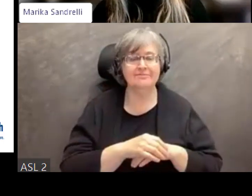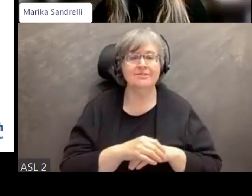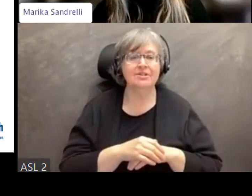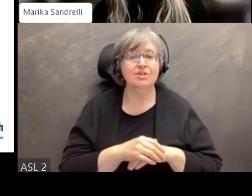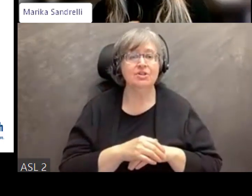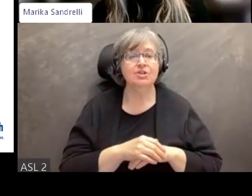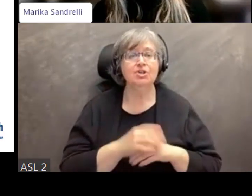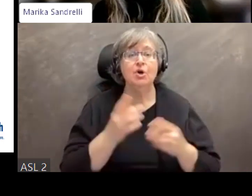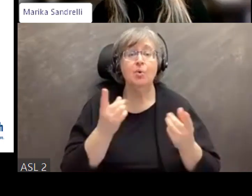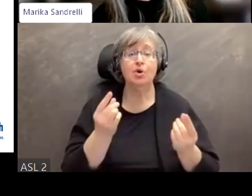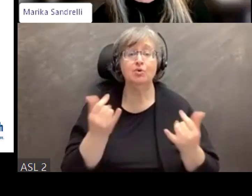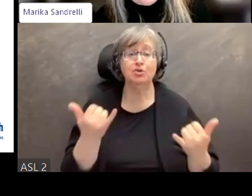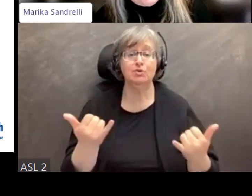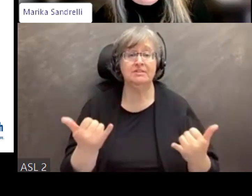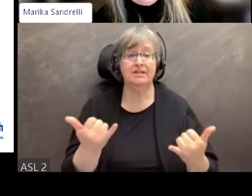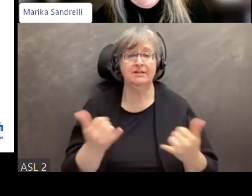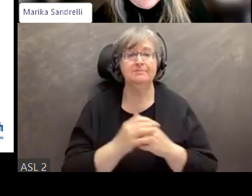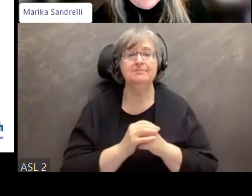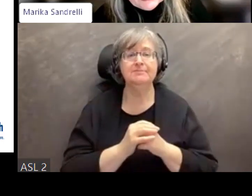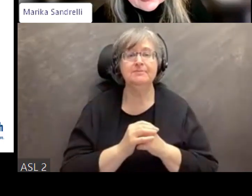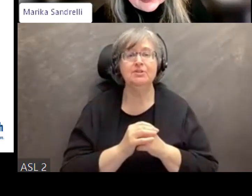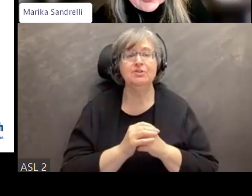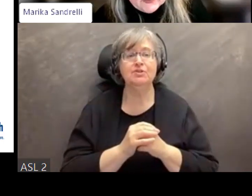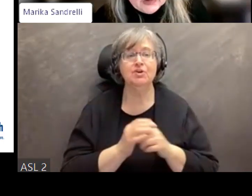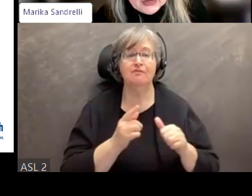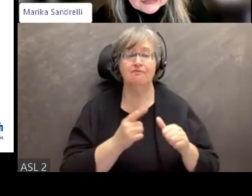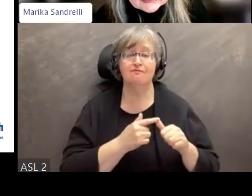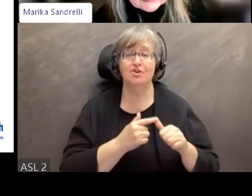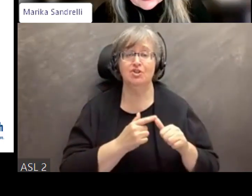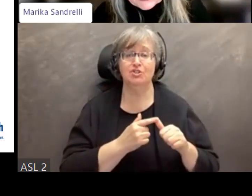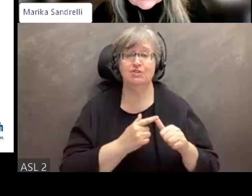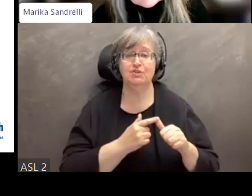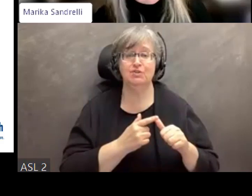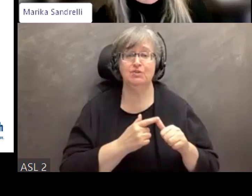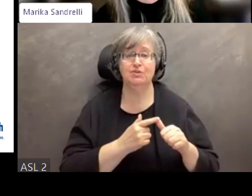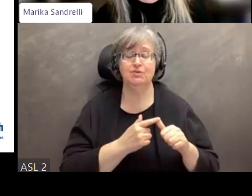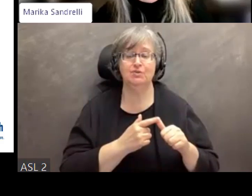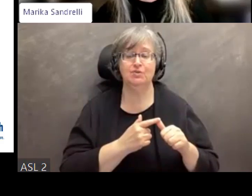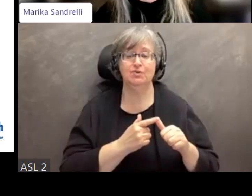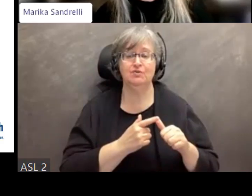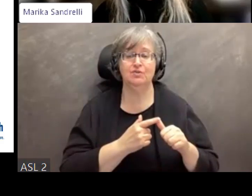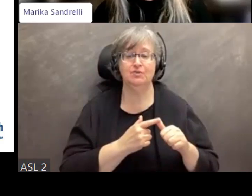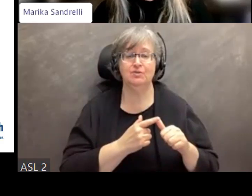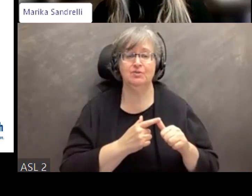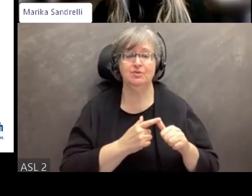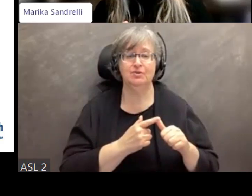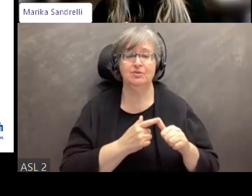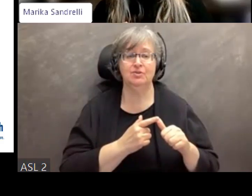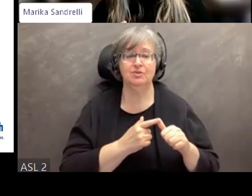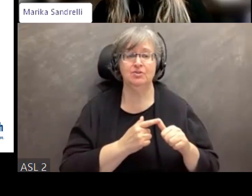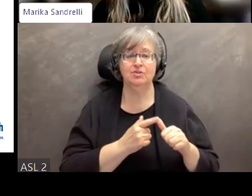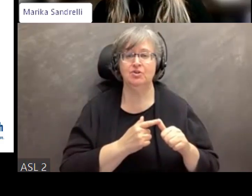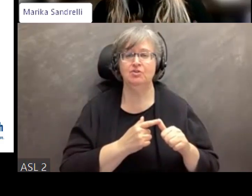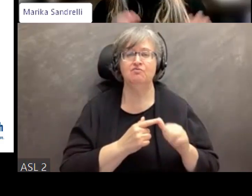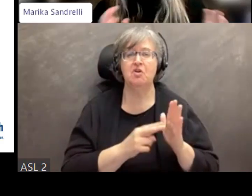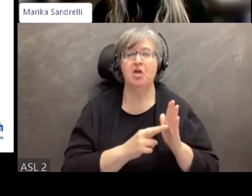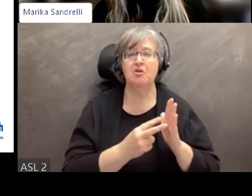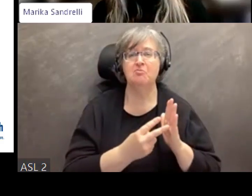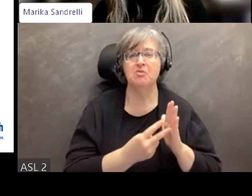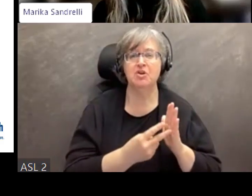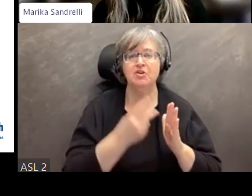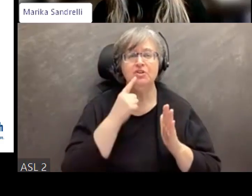reality. So the places we're going to go today, we're going to start with a little bit of our